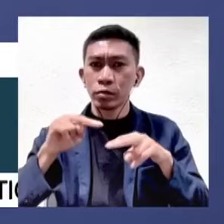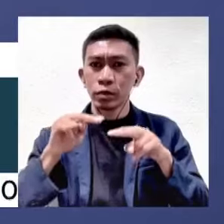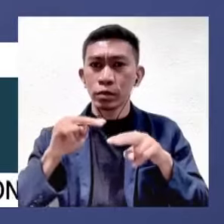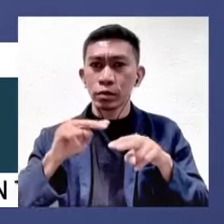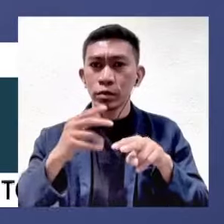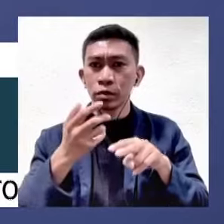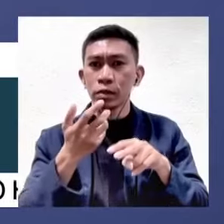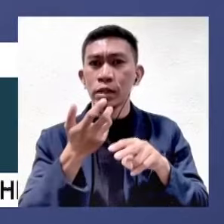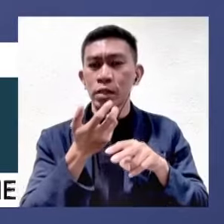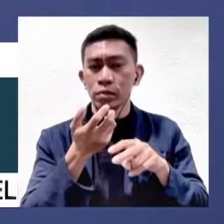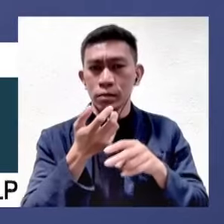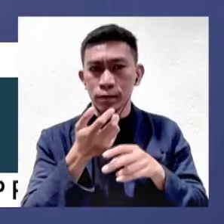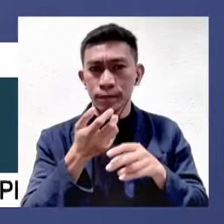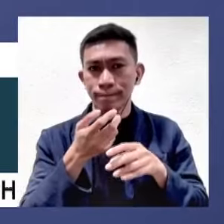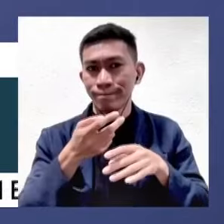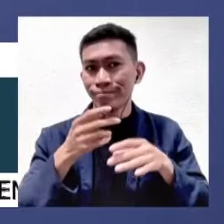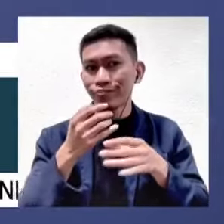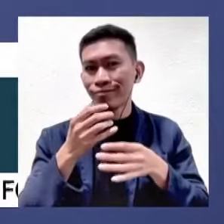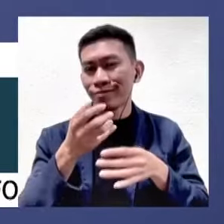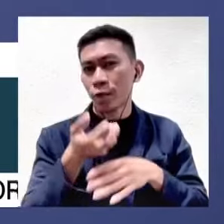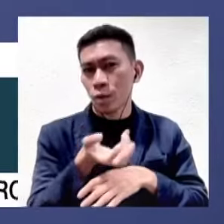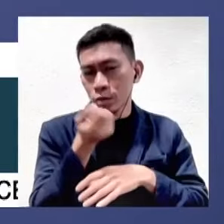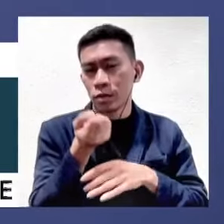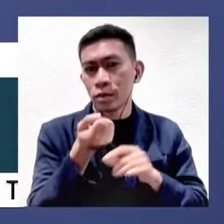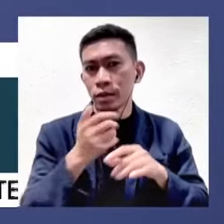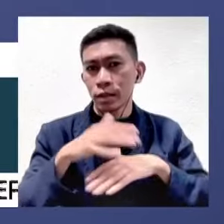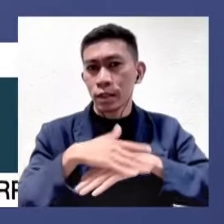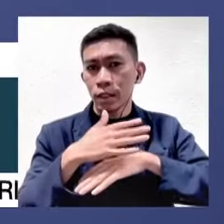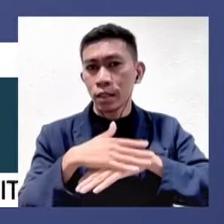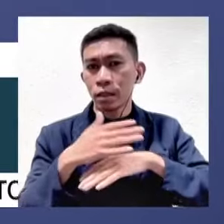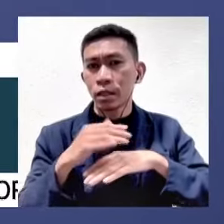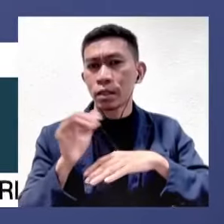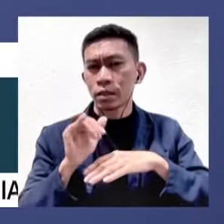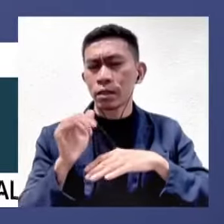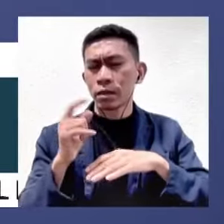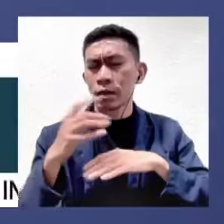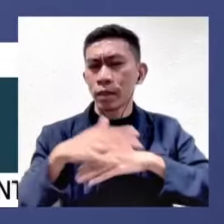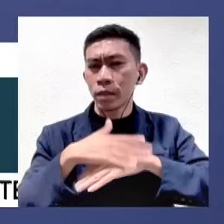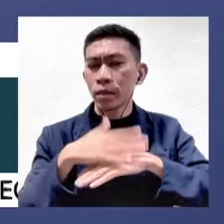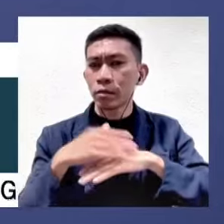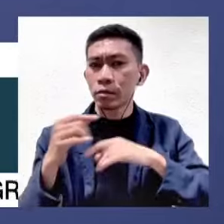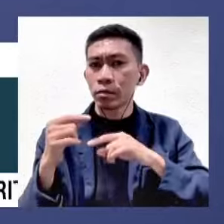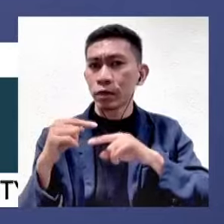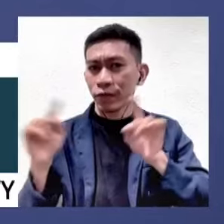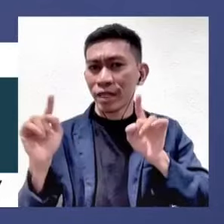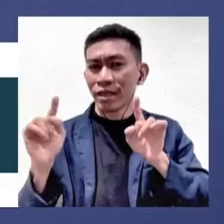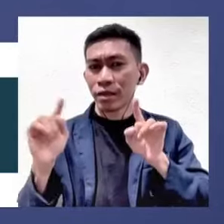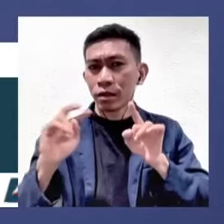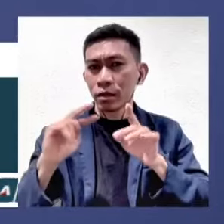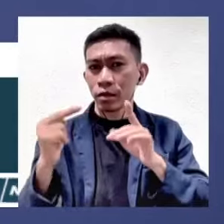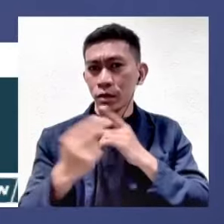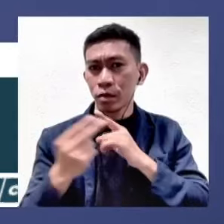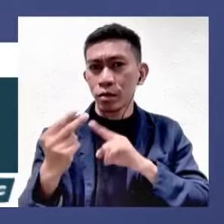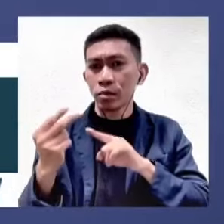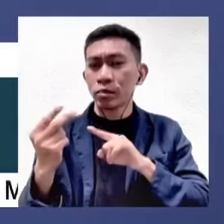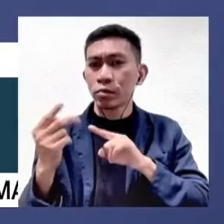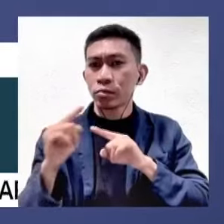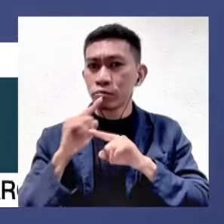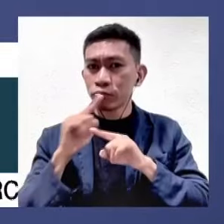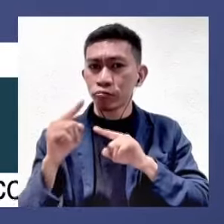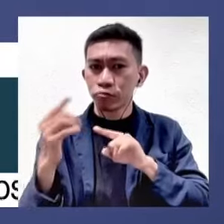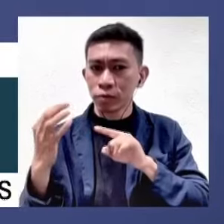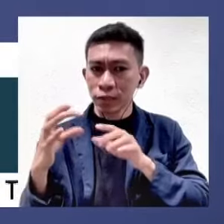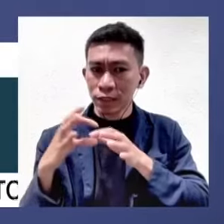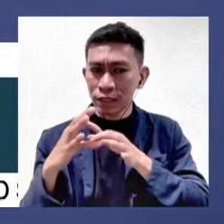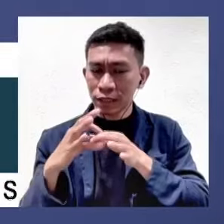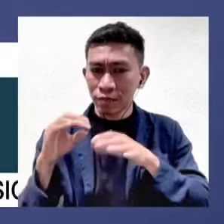interests. At the same time, we believe that maritime differences are not the entirety of China-Philippine relations. China